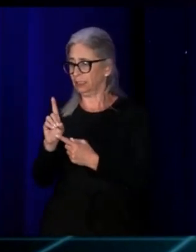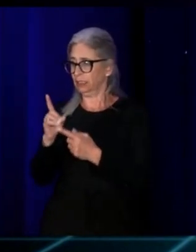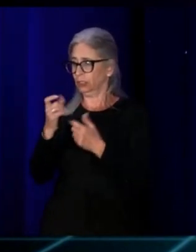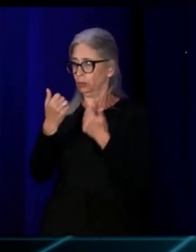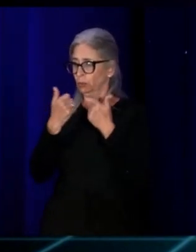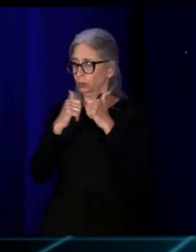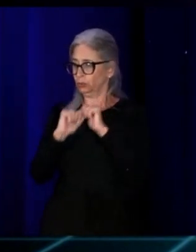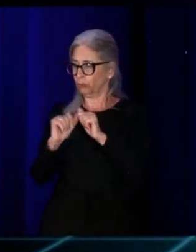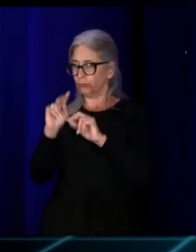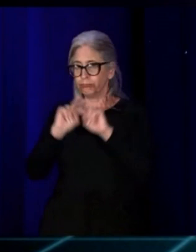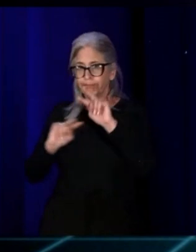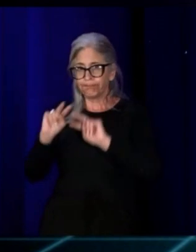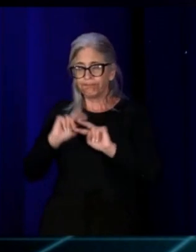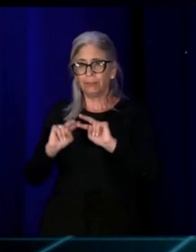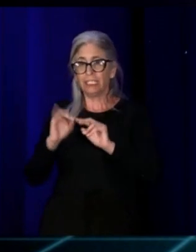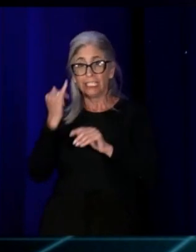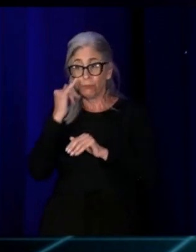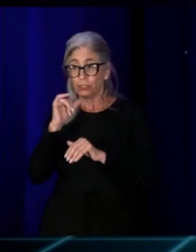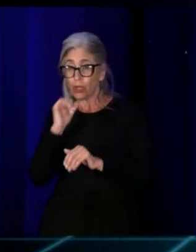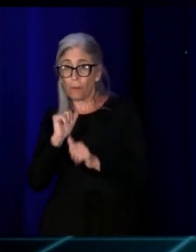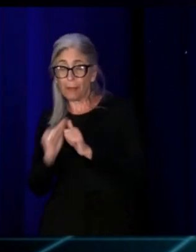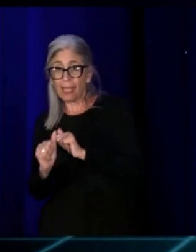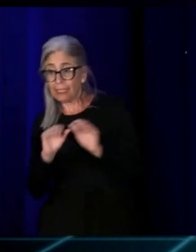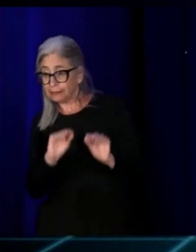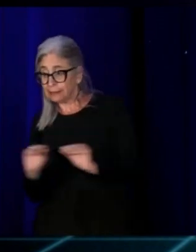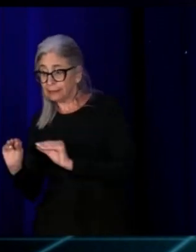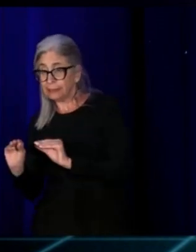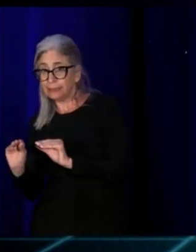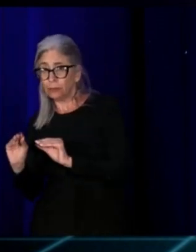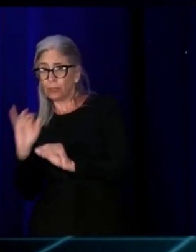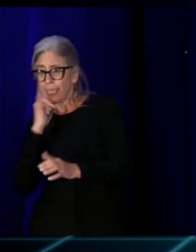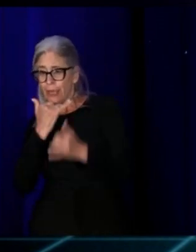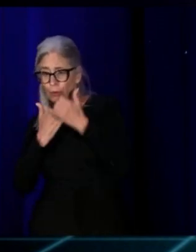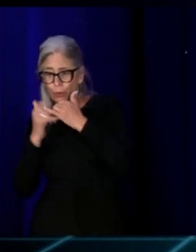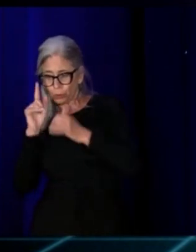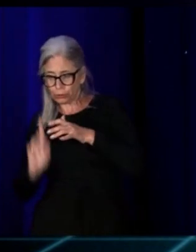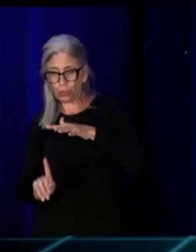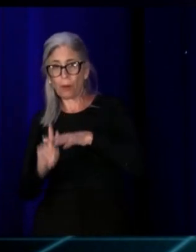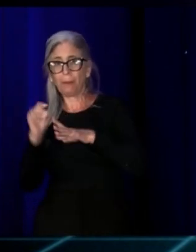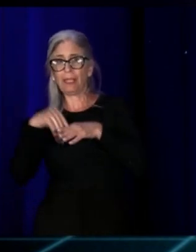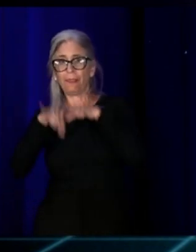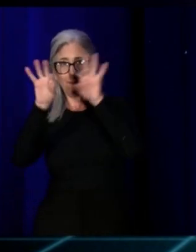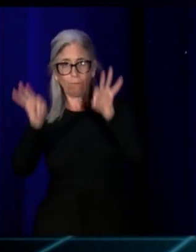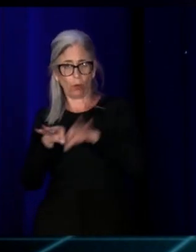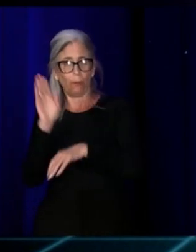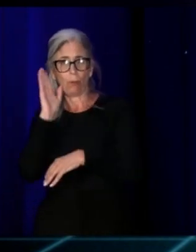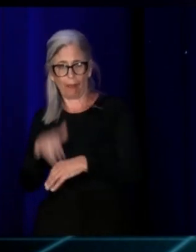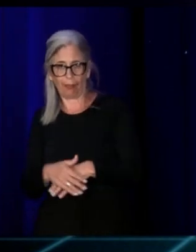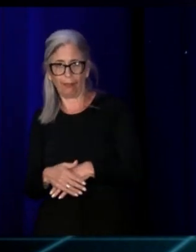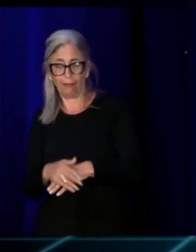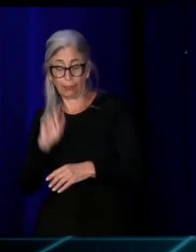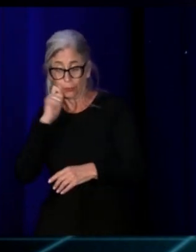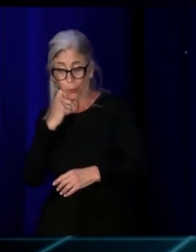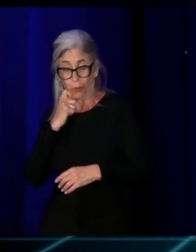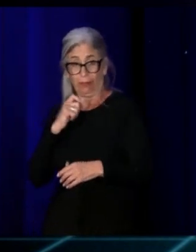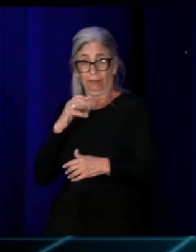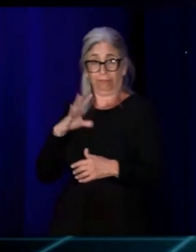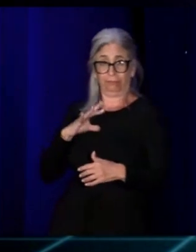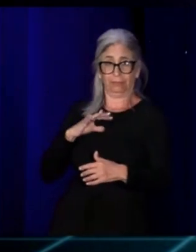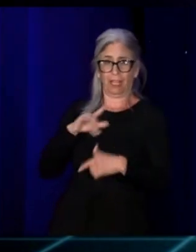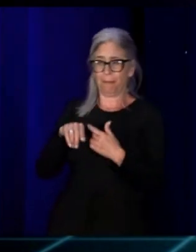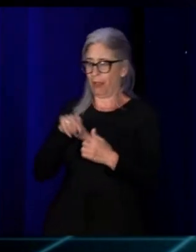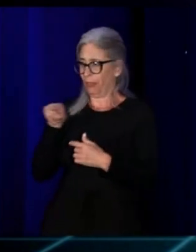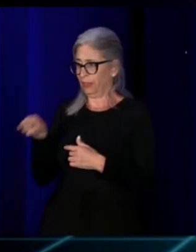it. And if we don't, then we return the errors in the form. And what's really cool about this radix